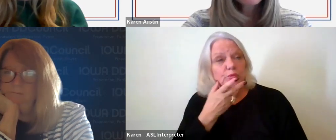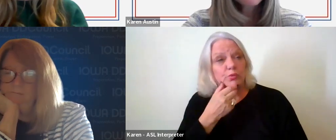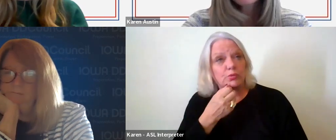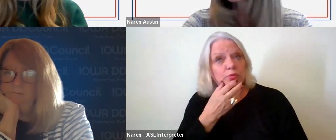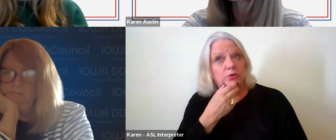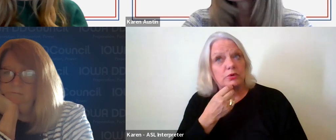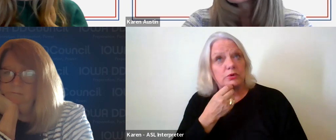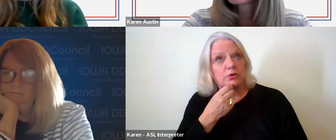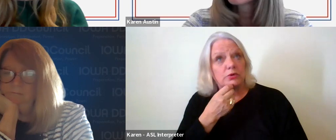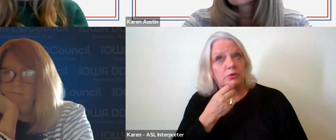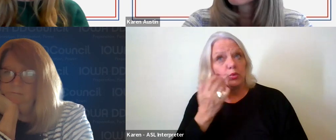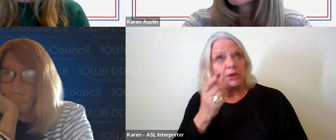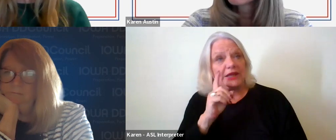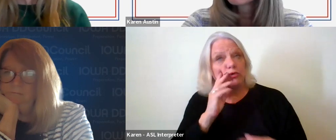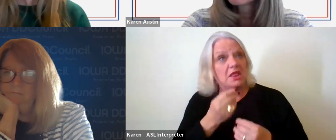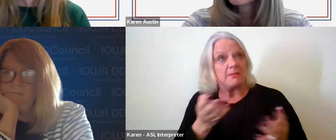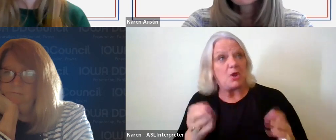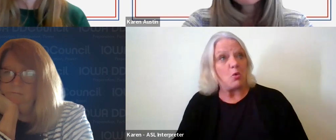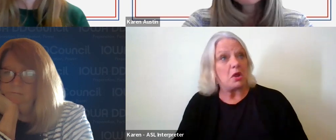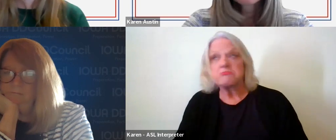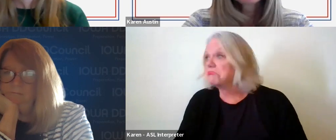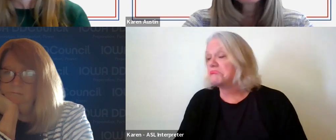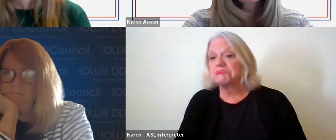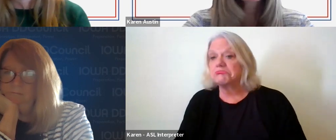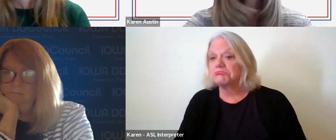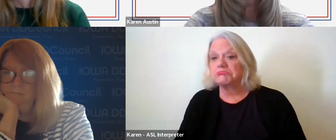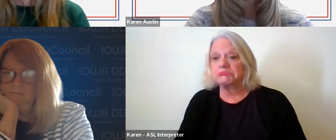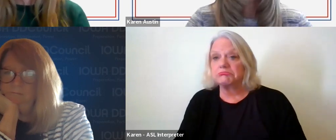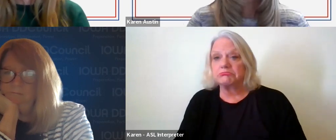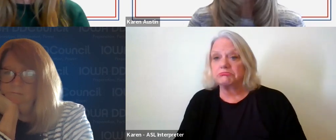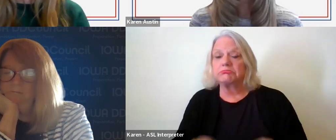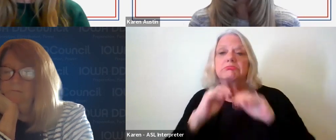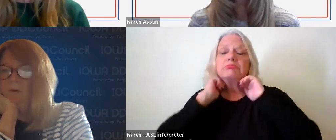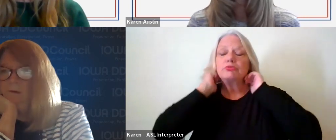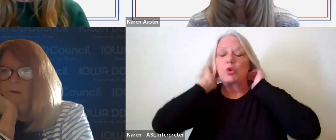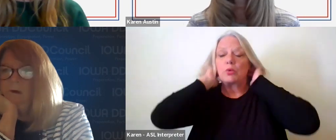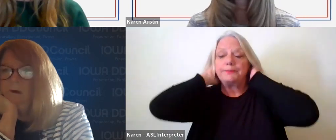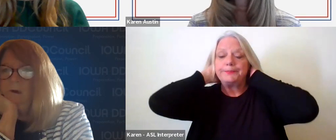definitely disclose? No, not that I can think of off the top of my head.